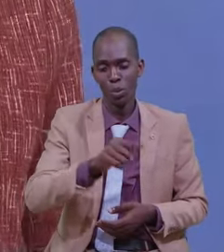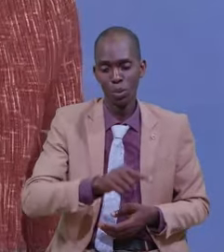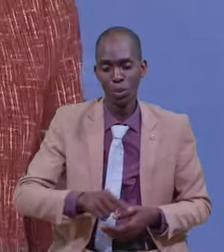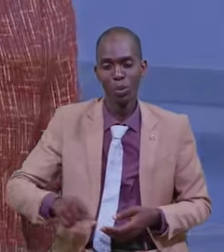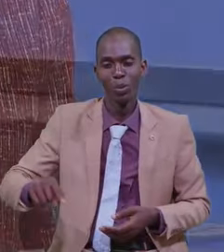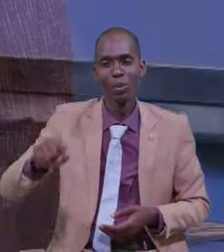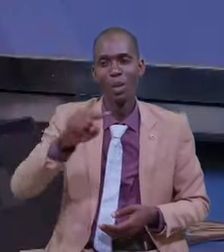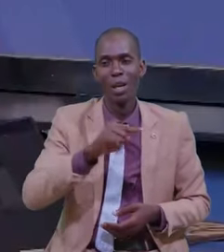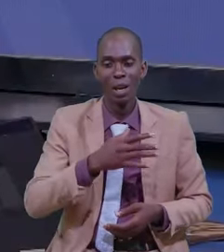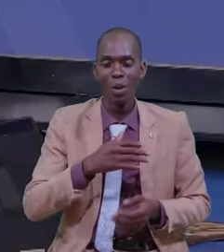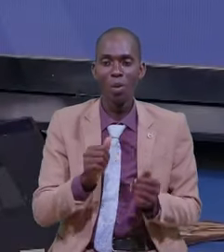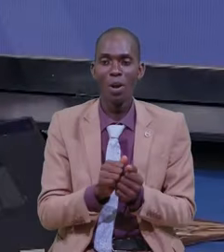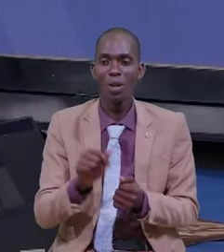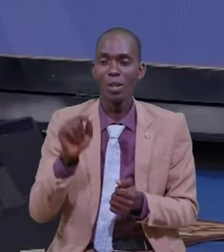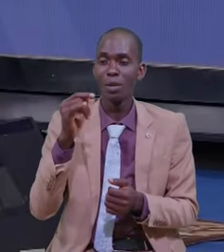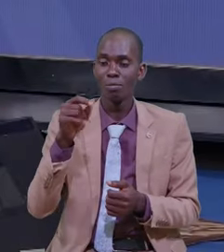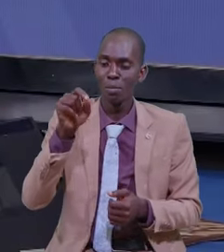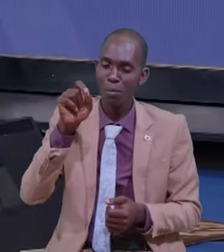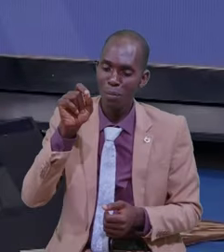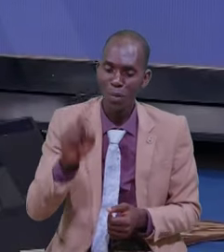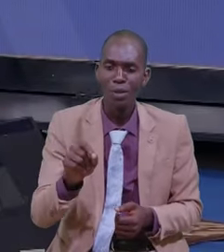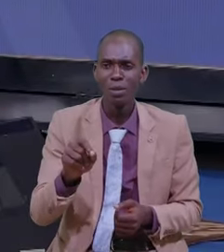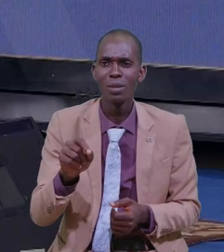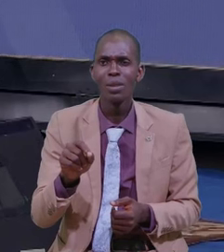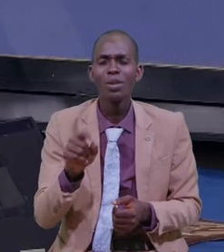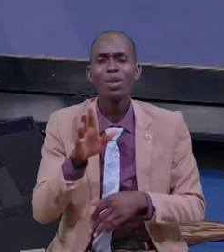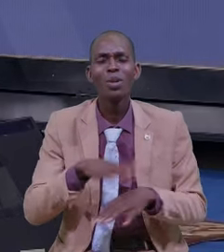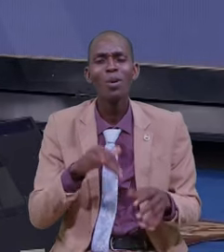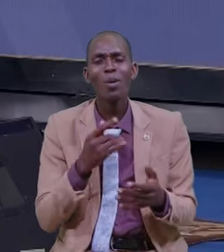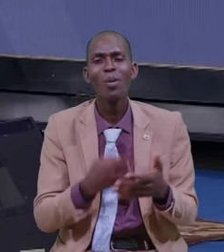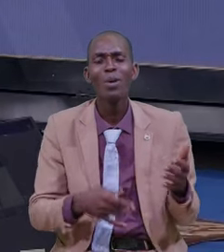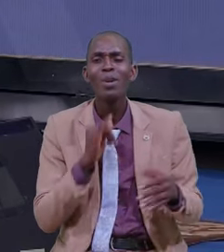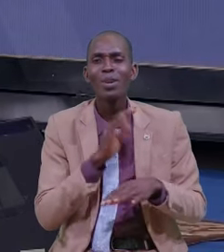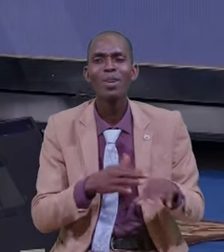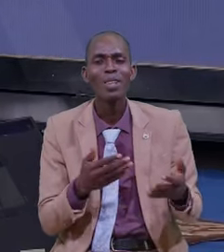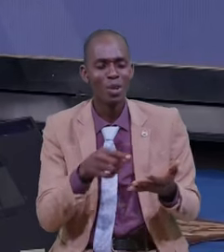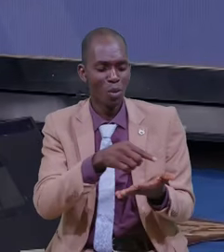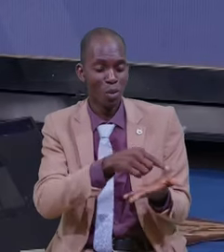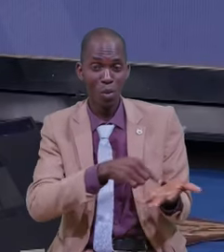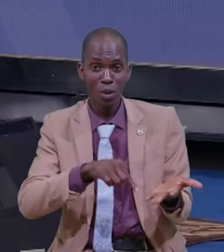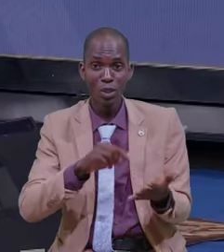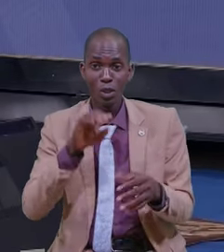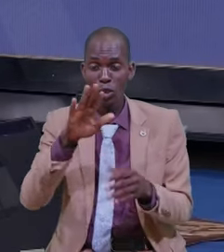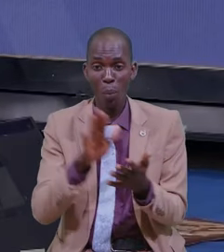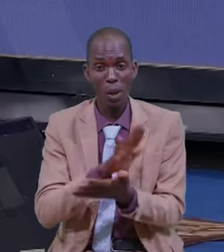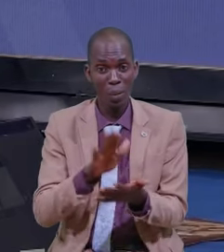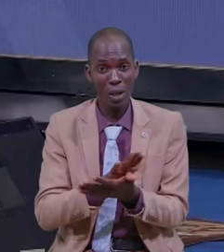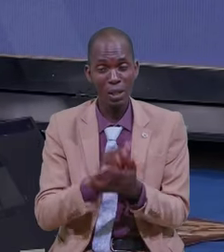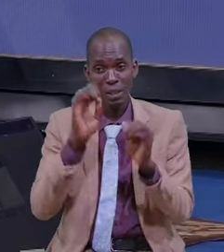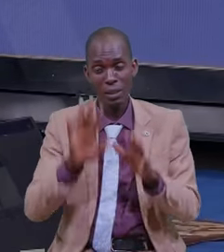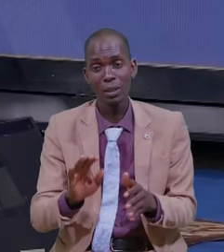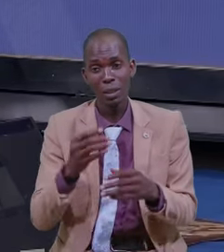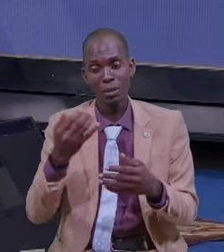dot inside on my paper. What do you call that? I said, when you draw that circle, you put a